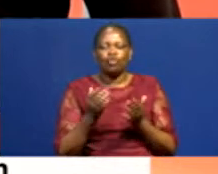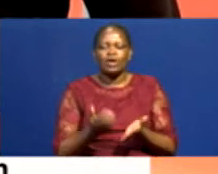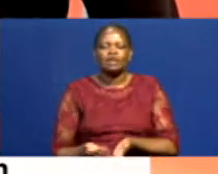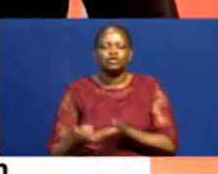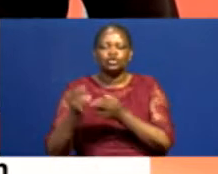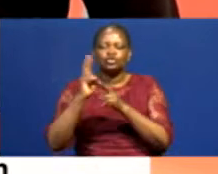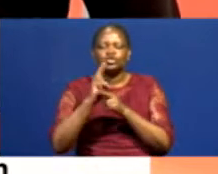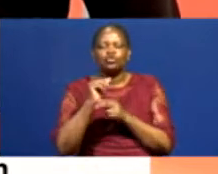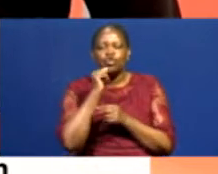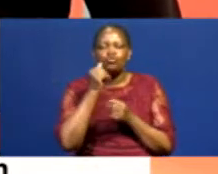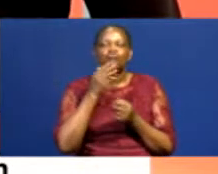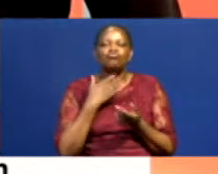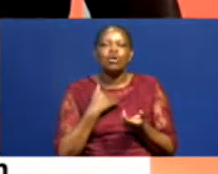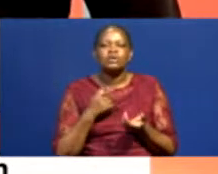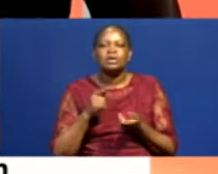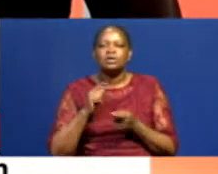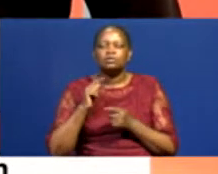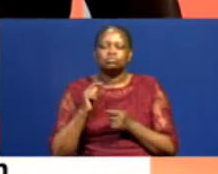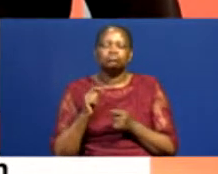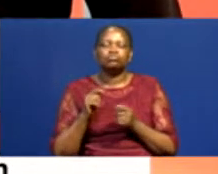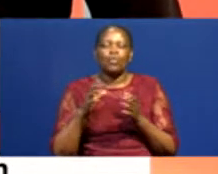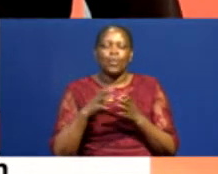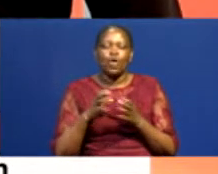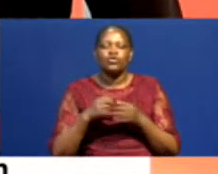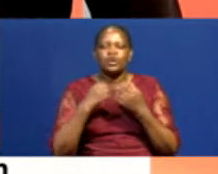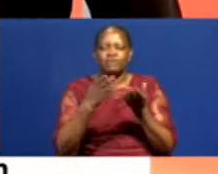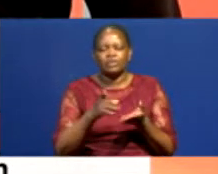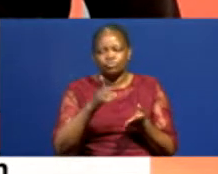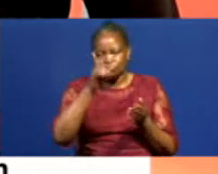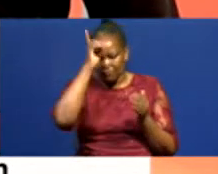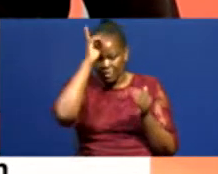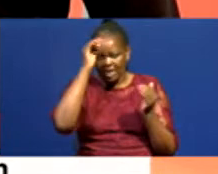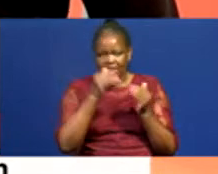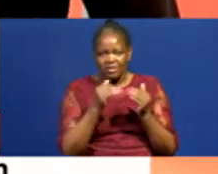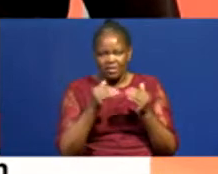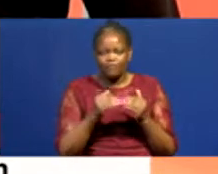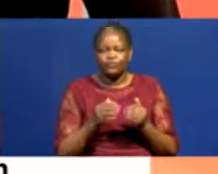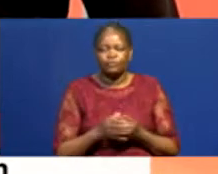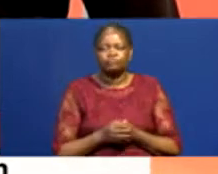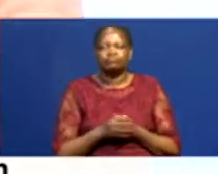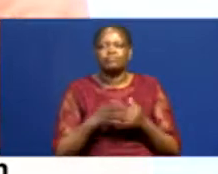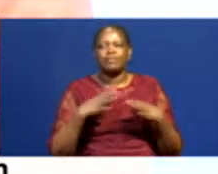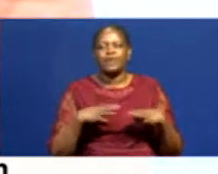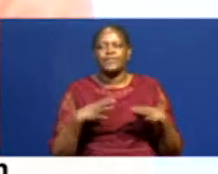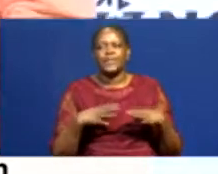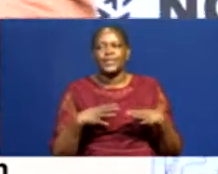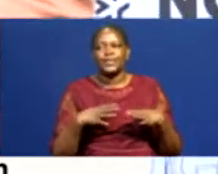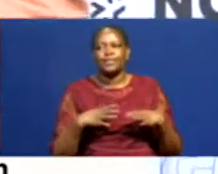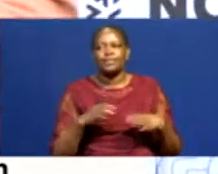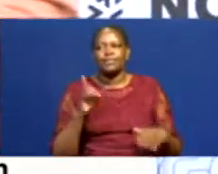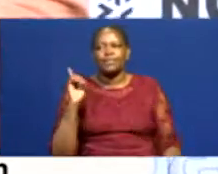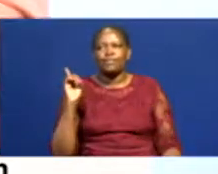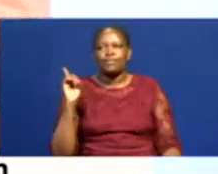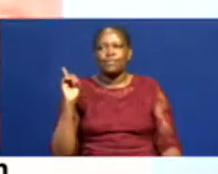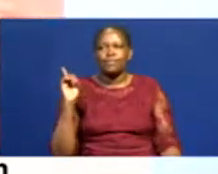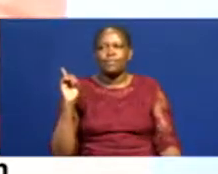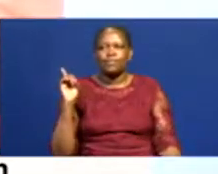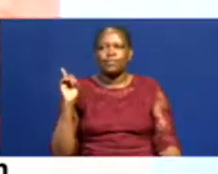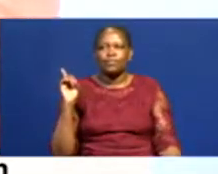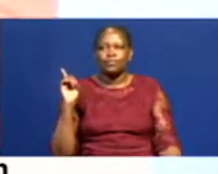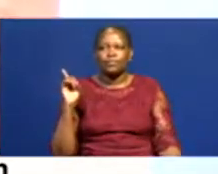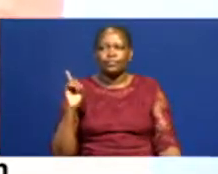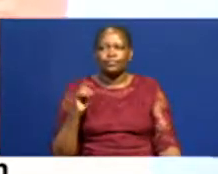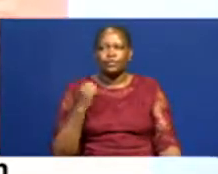and unwanted golf balls to give back to grassroots golf and grow the game. Very good.